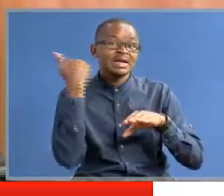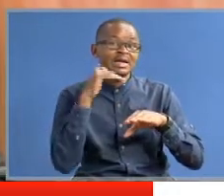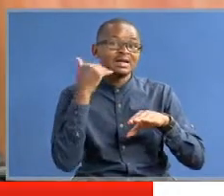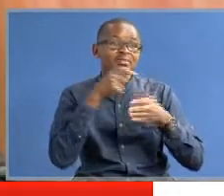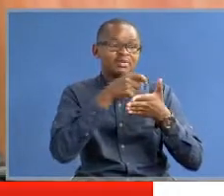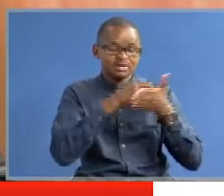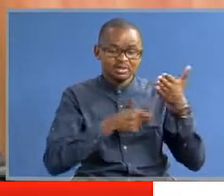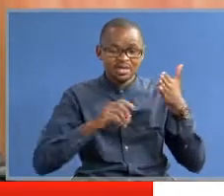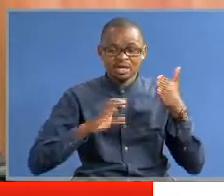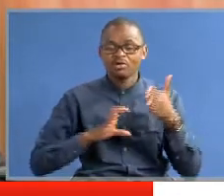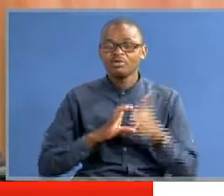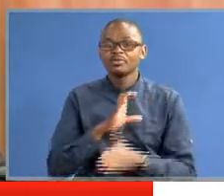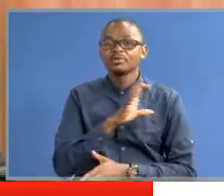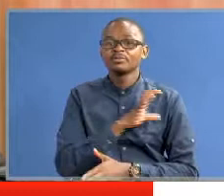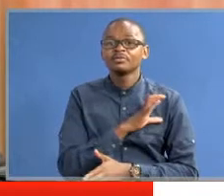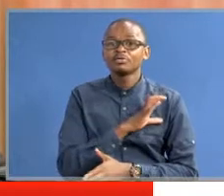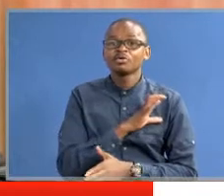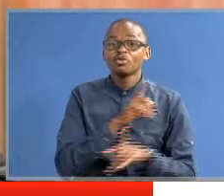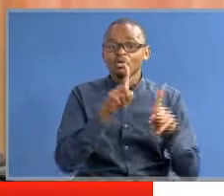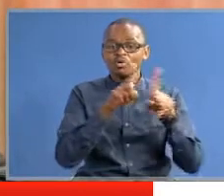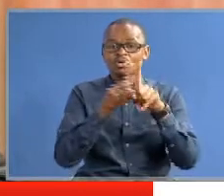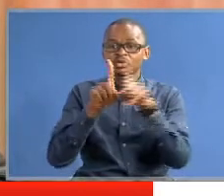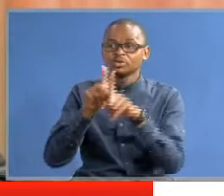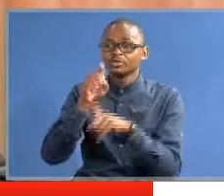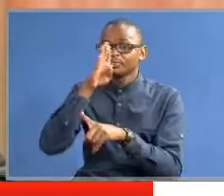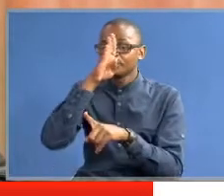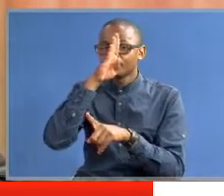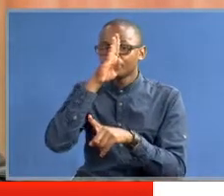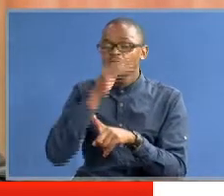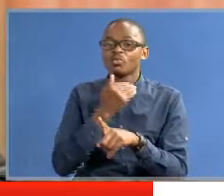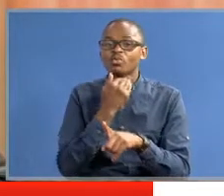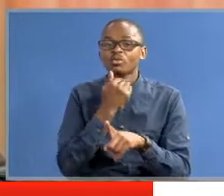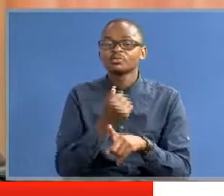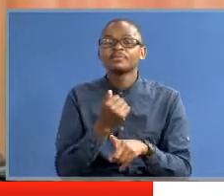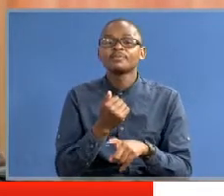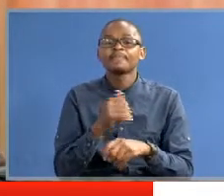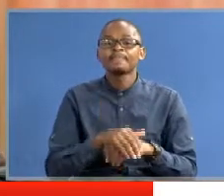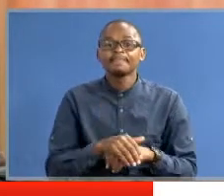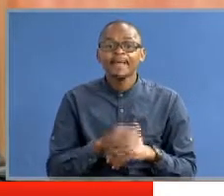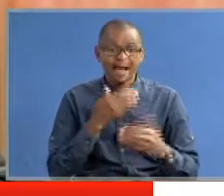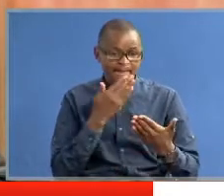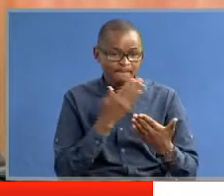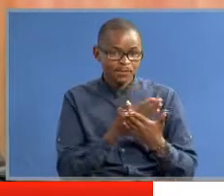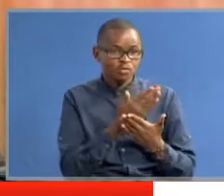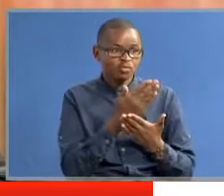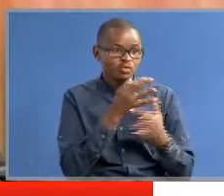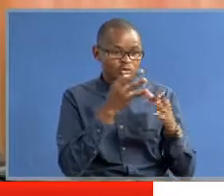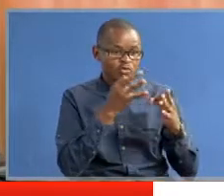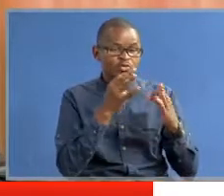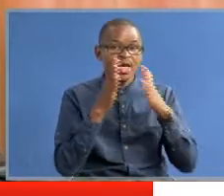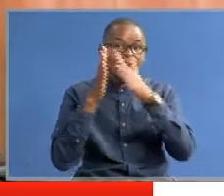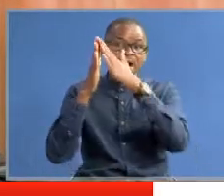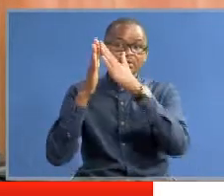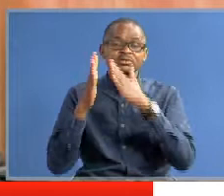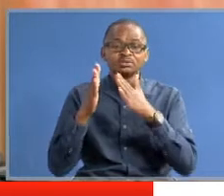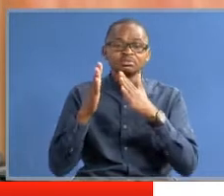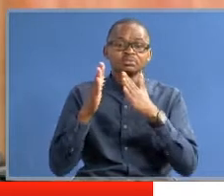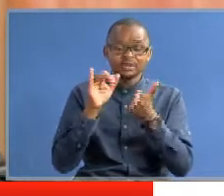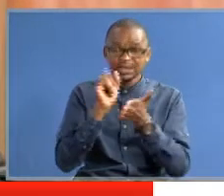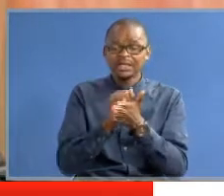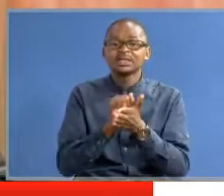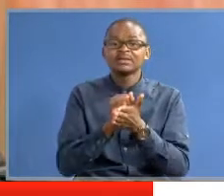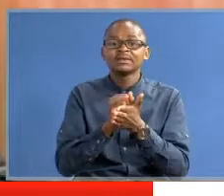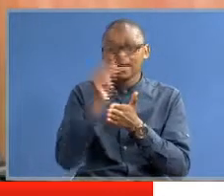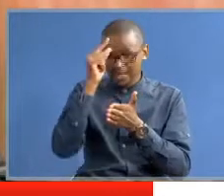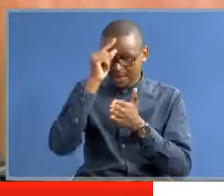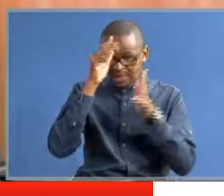This committee shall also be seeking the approval of the House that